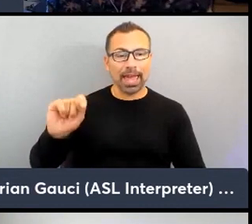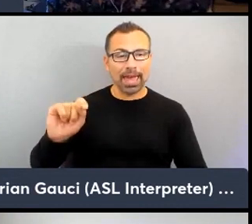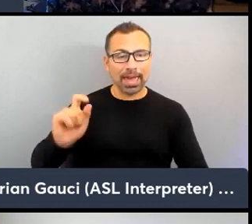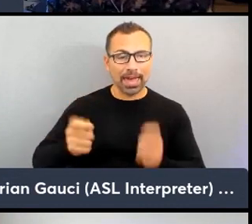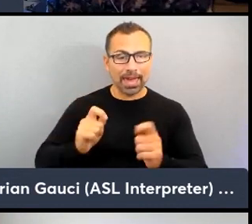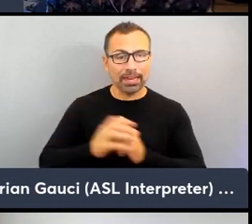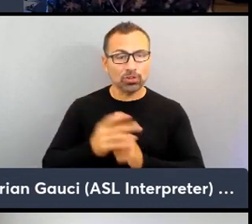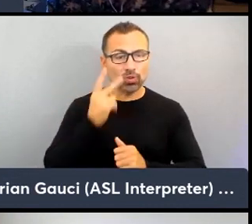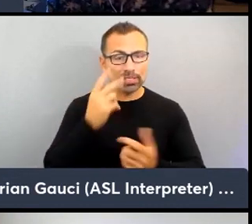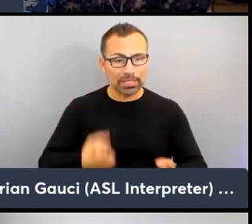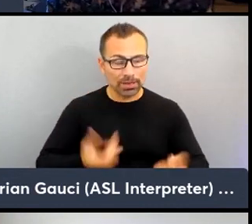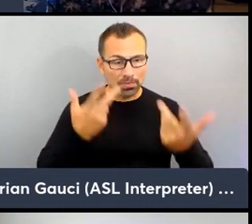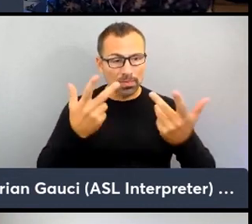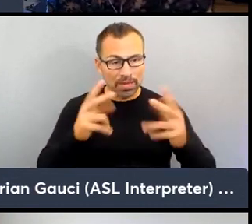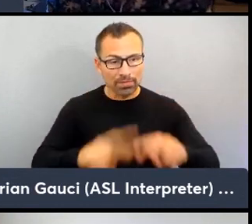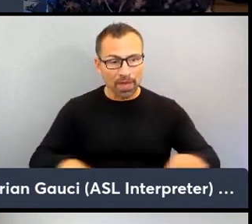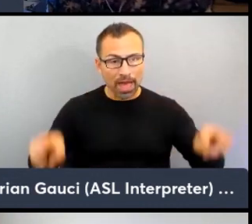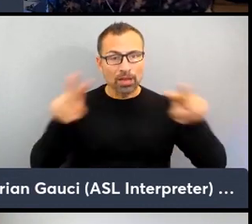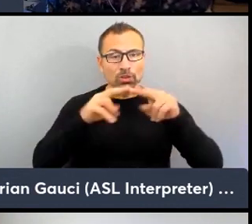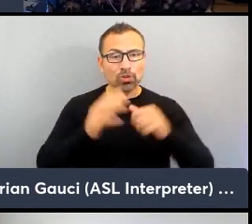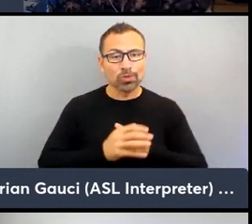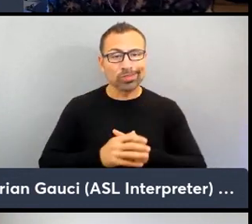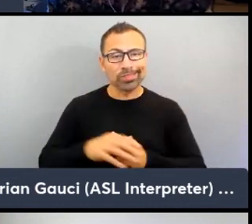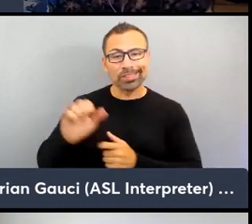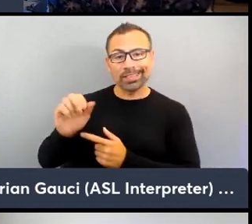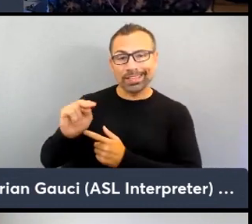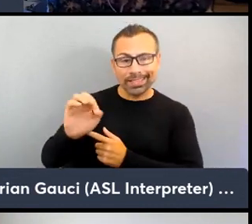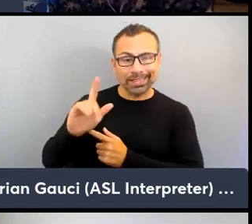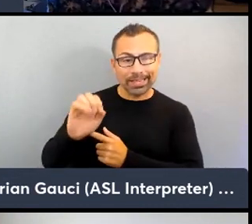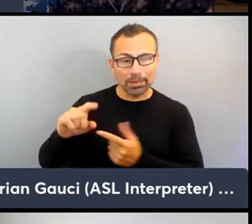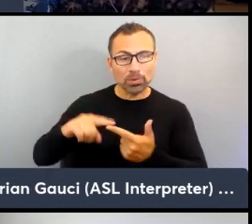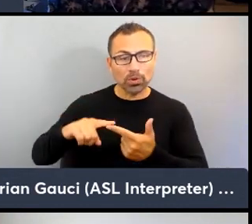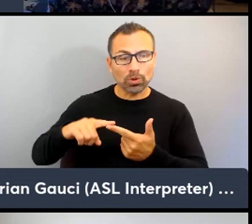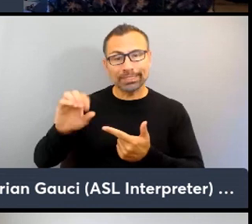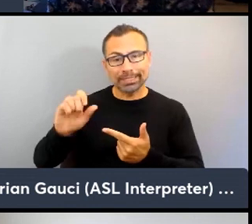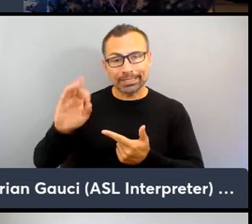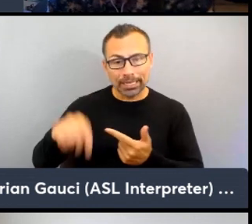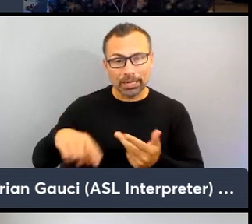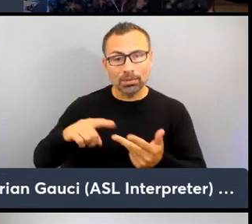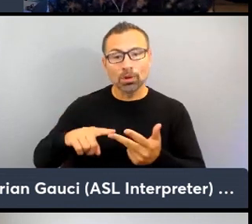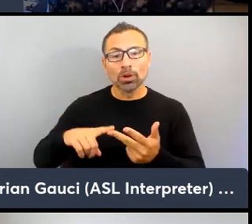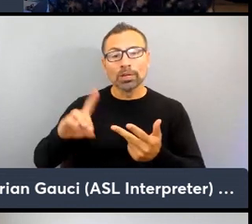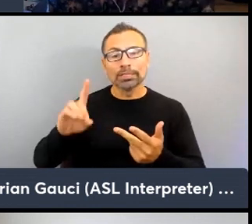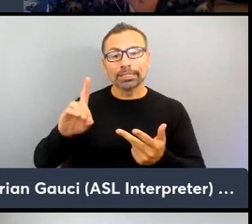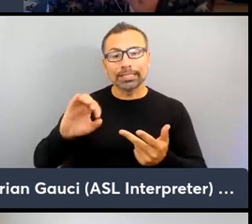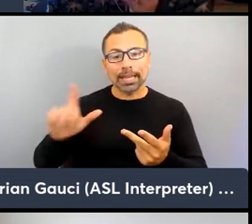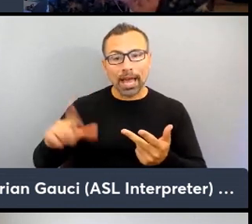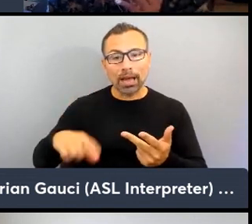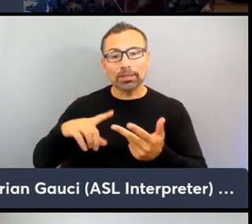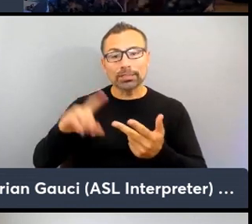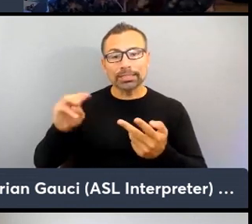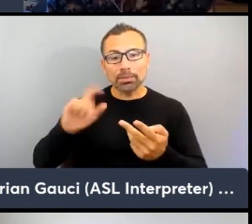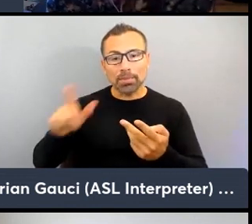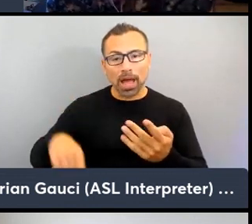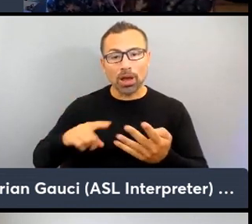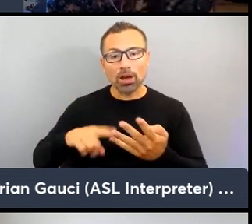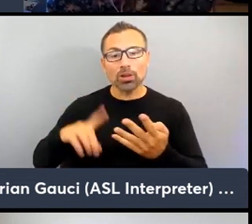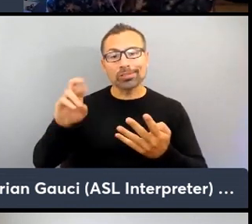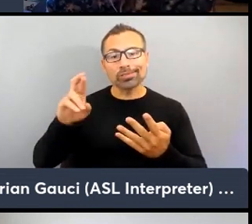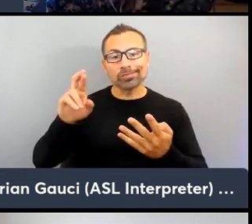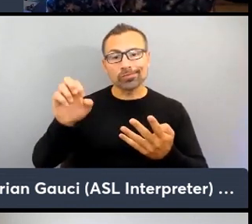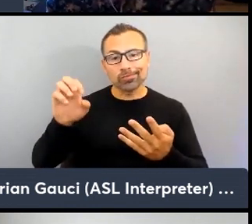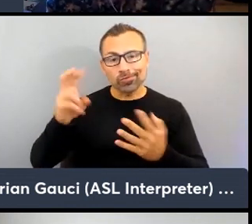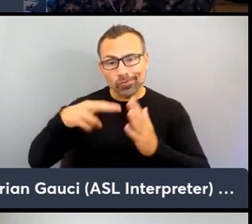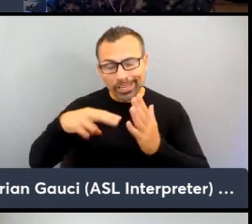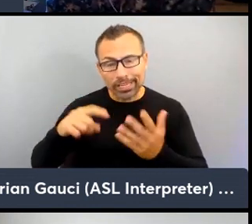disabled, DDL, DML read, DML write, all or none. So what you could do is look at